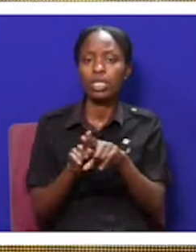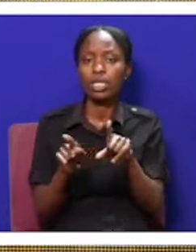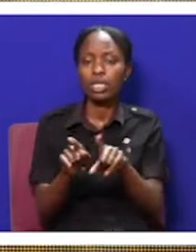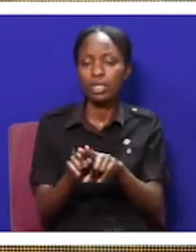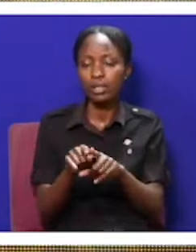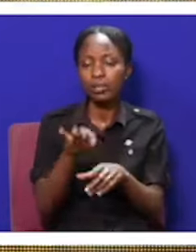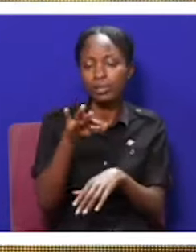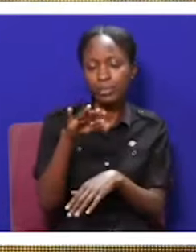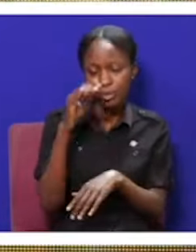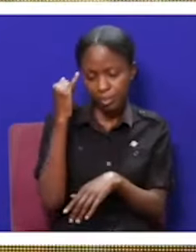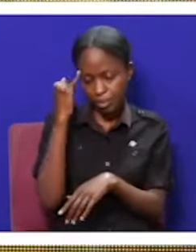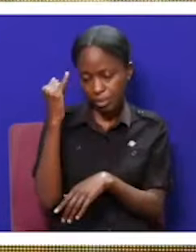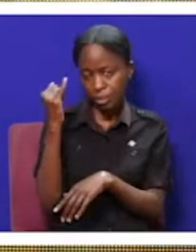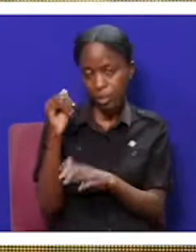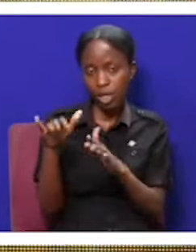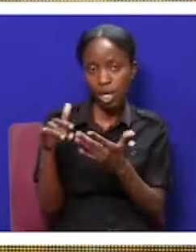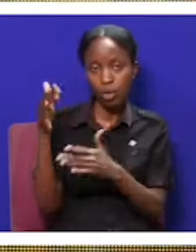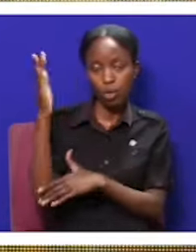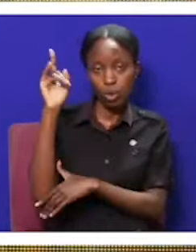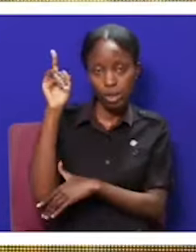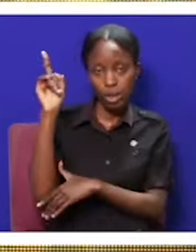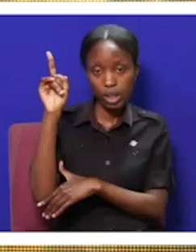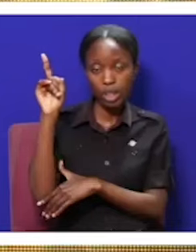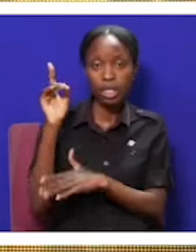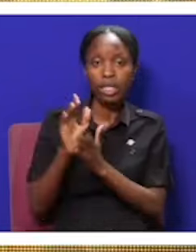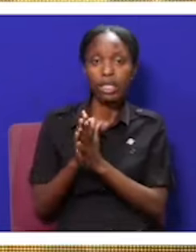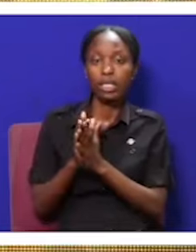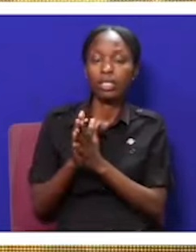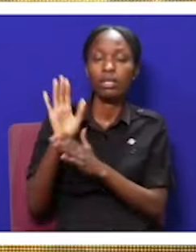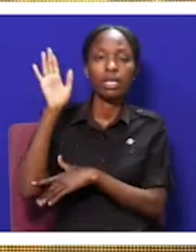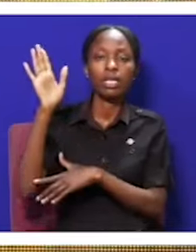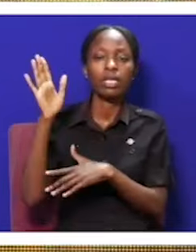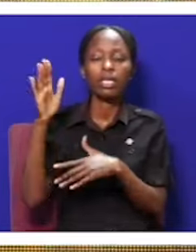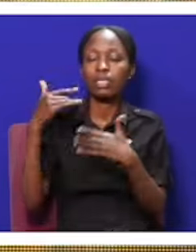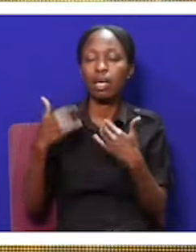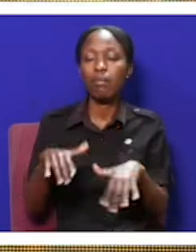me how God, in his infinite love,